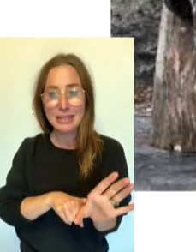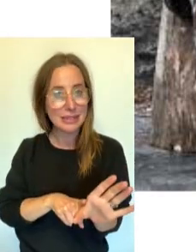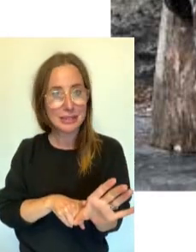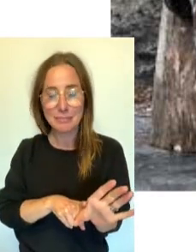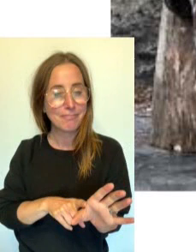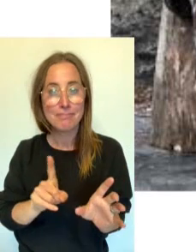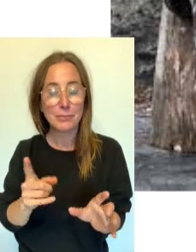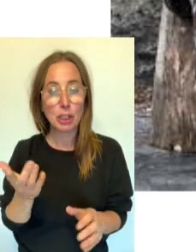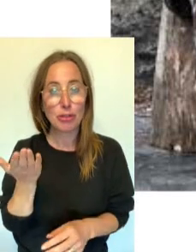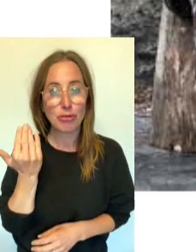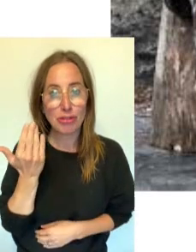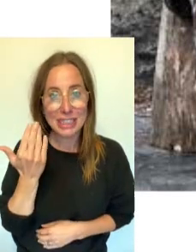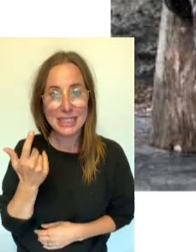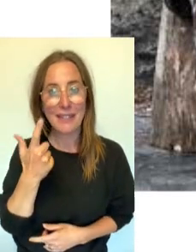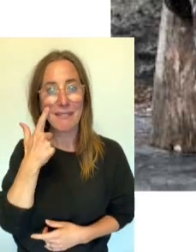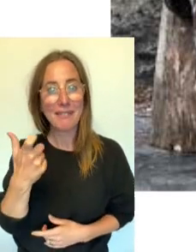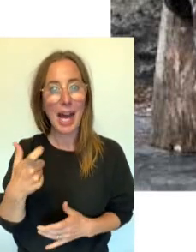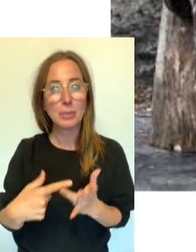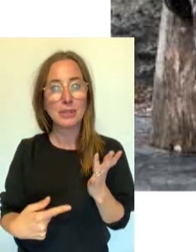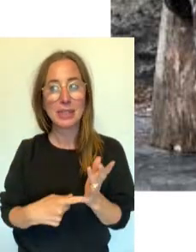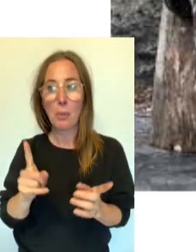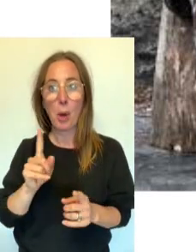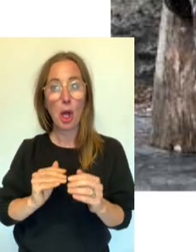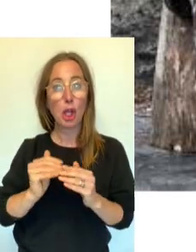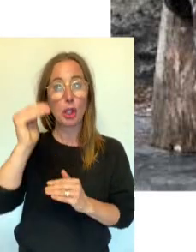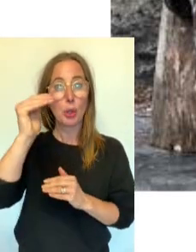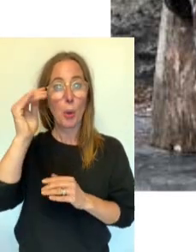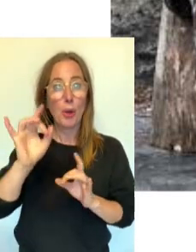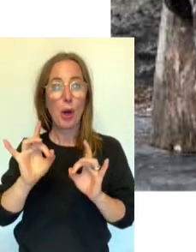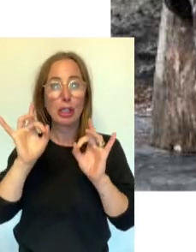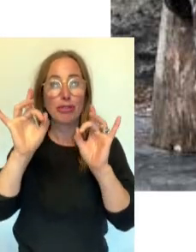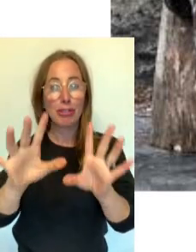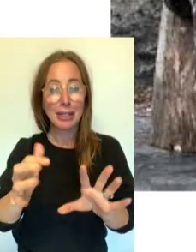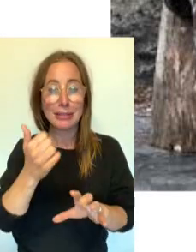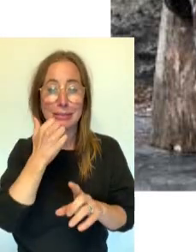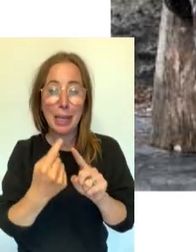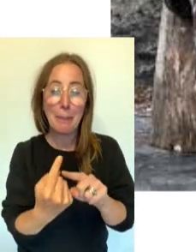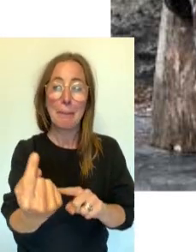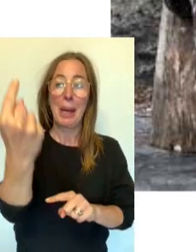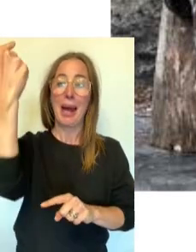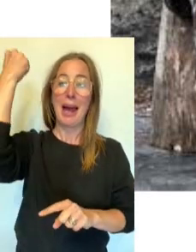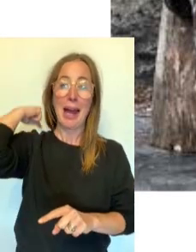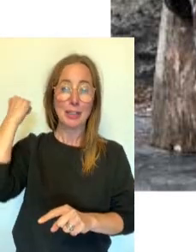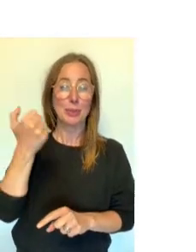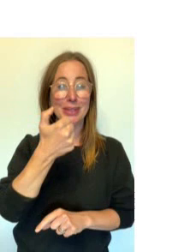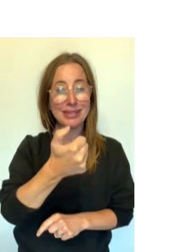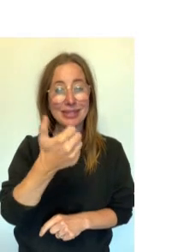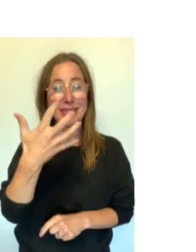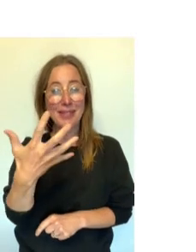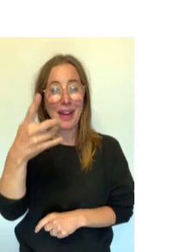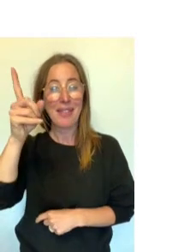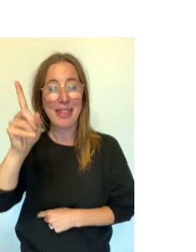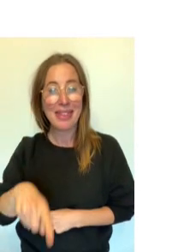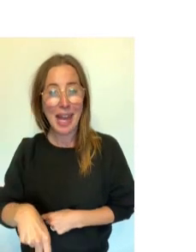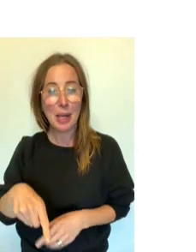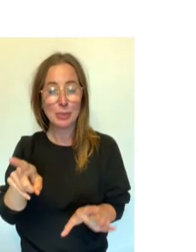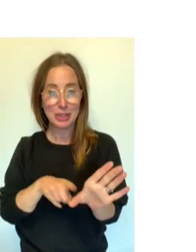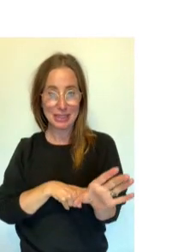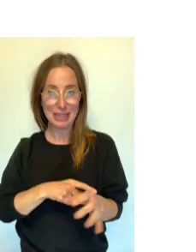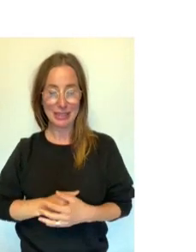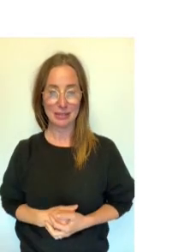occupation in northern Australia appear to date back about 65,000 years. The